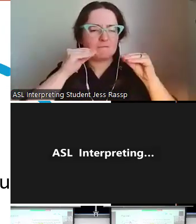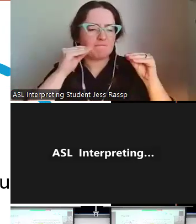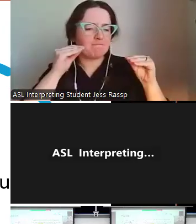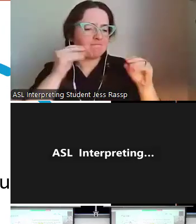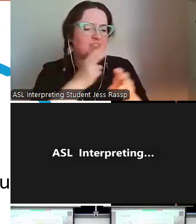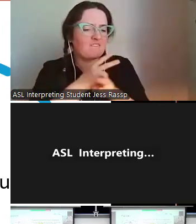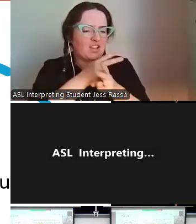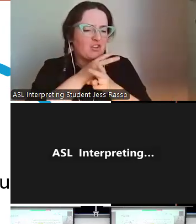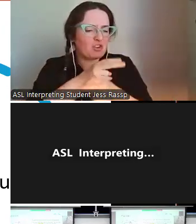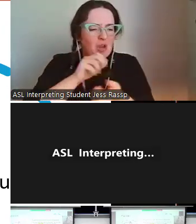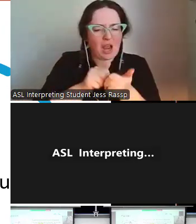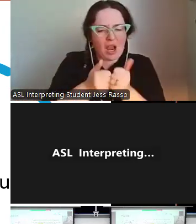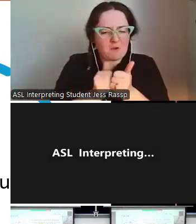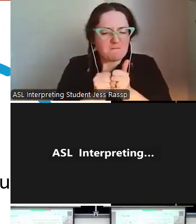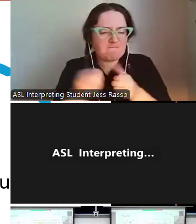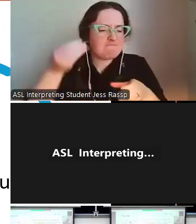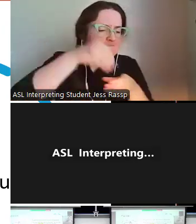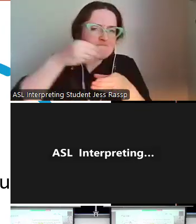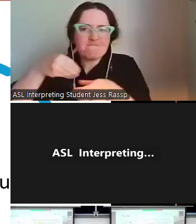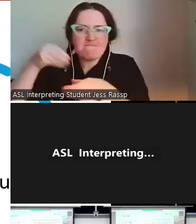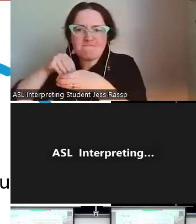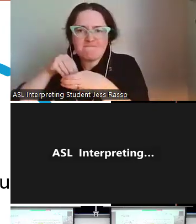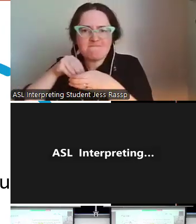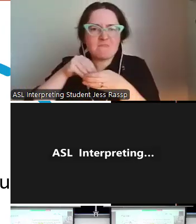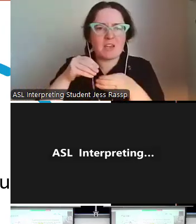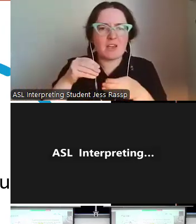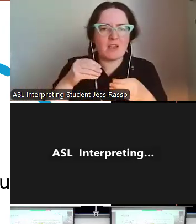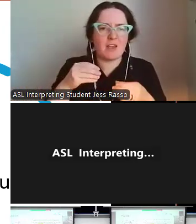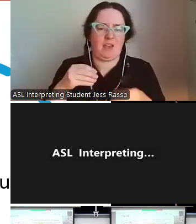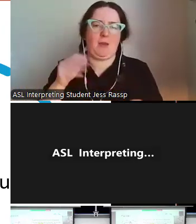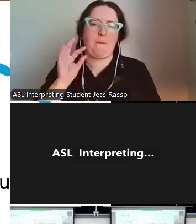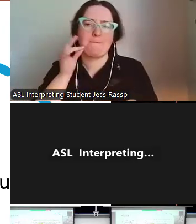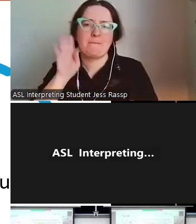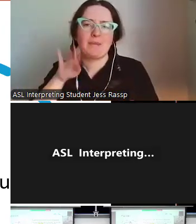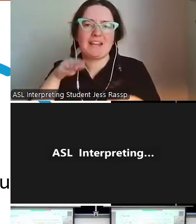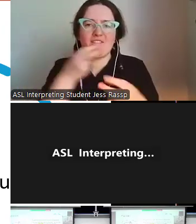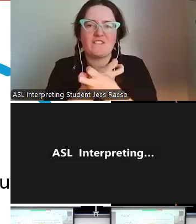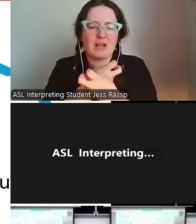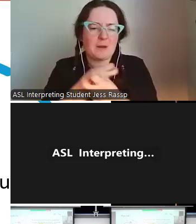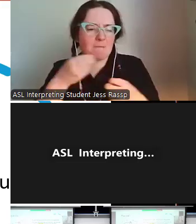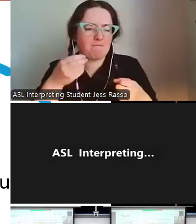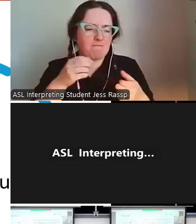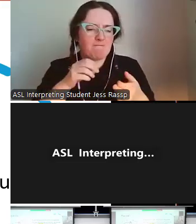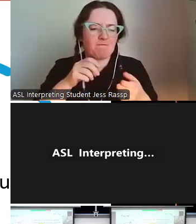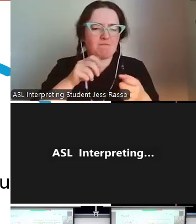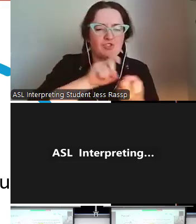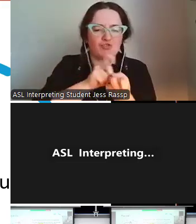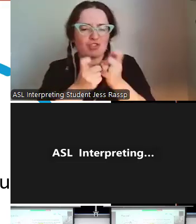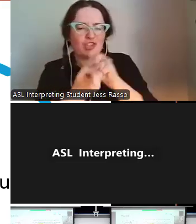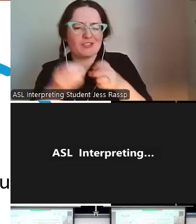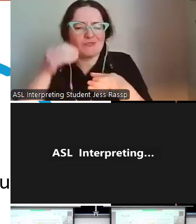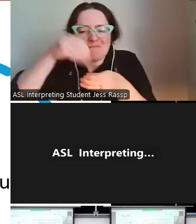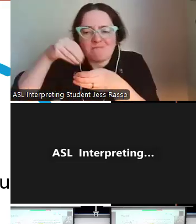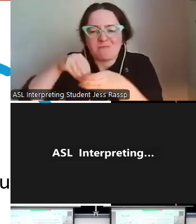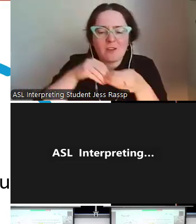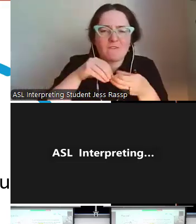into. So I haven't looked too deeply into that yet, but I know that that's what they're doing. And eventually,